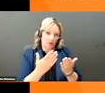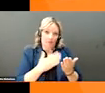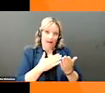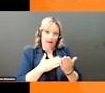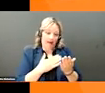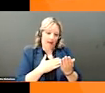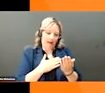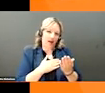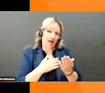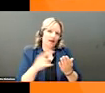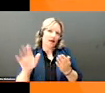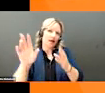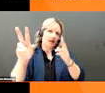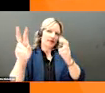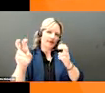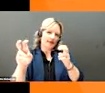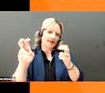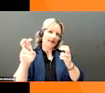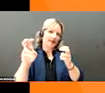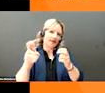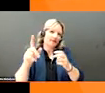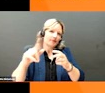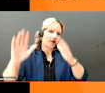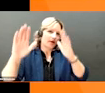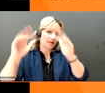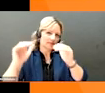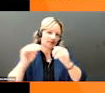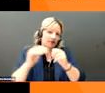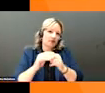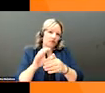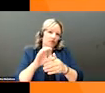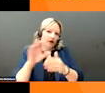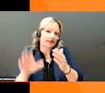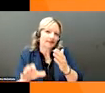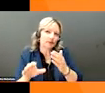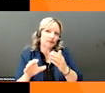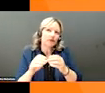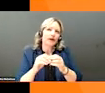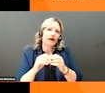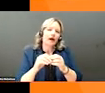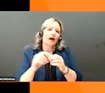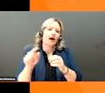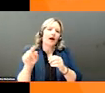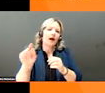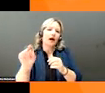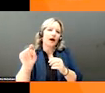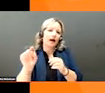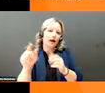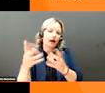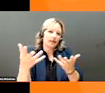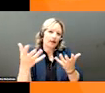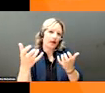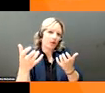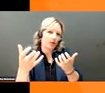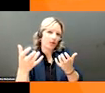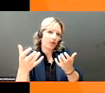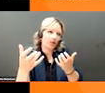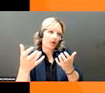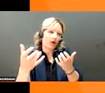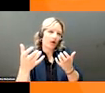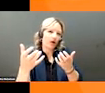to relate to them without, and have them be able to relate to